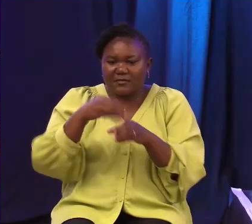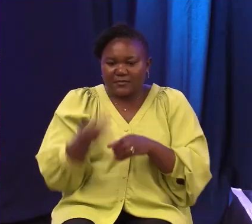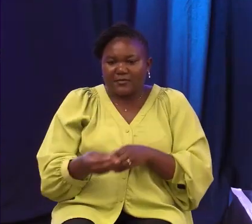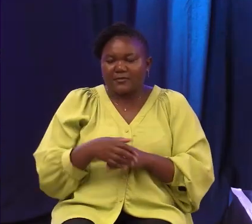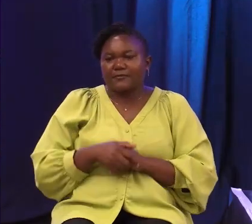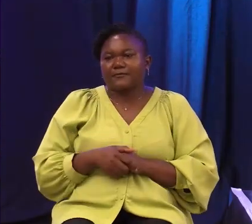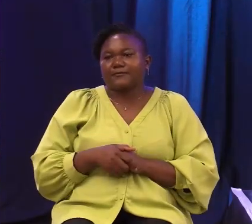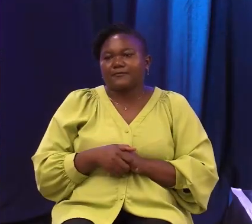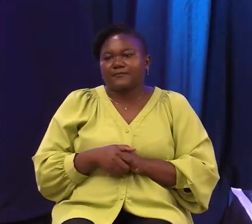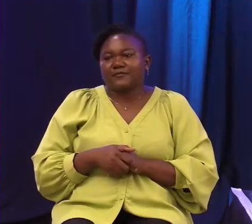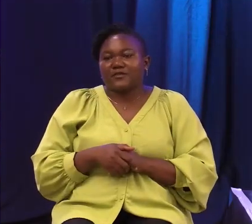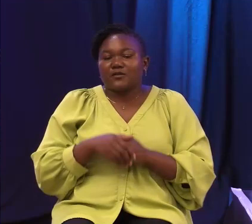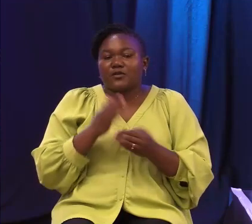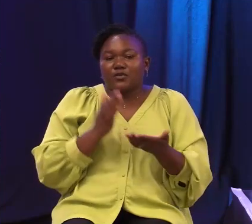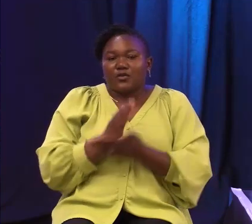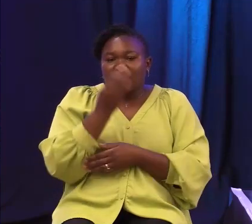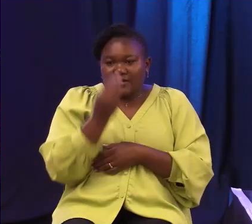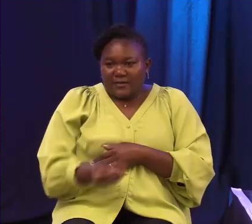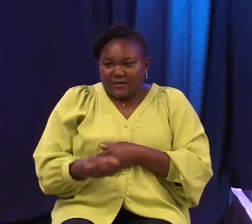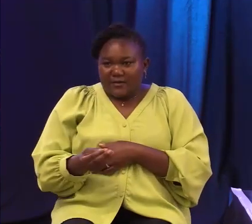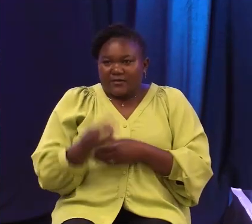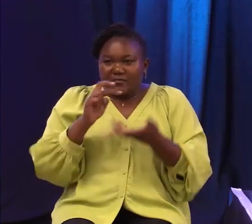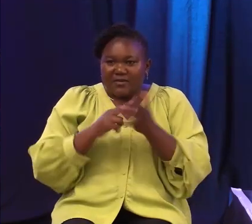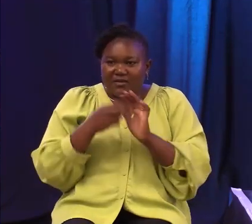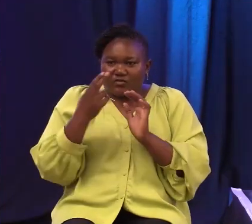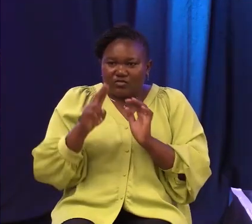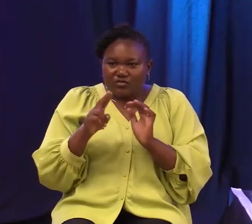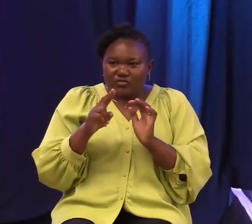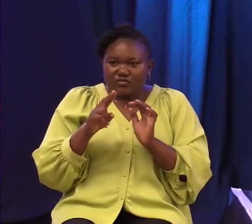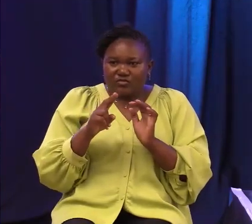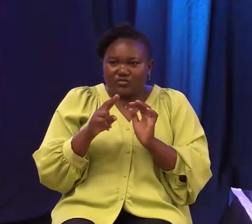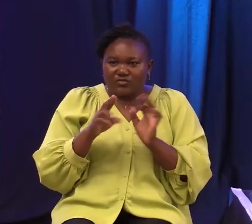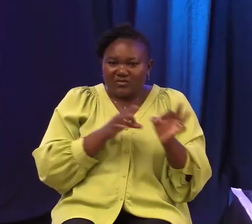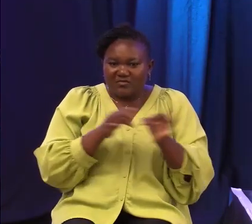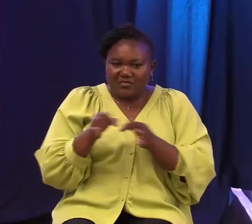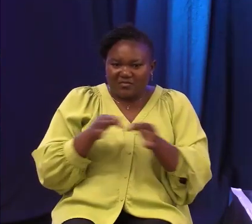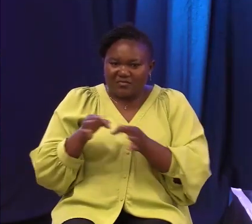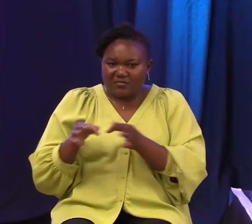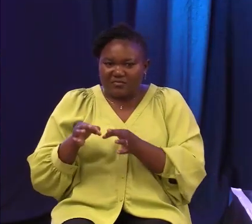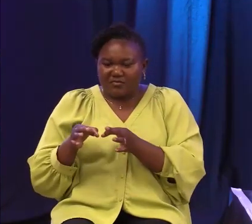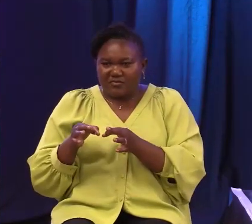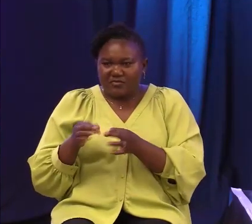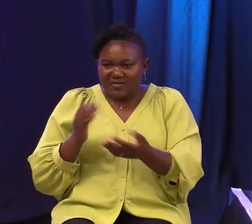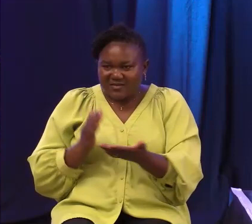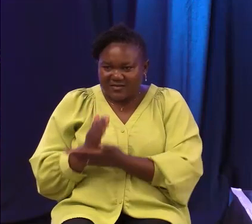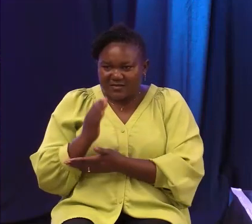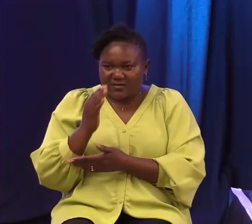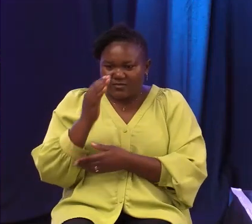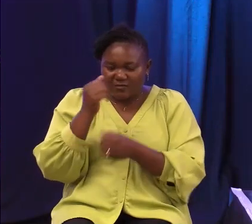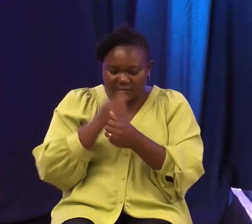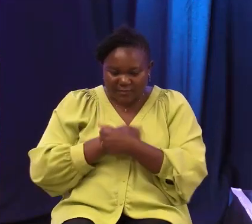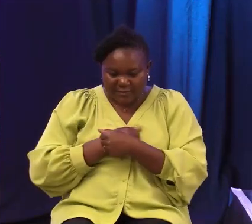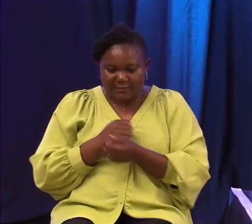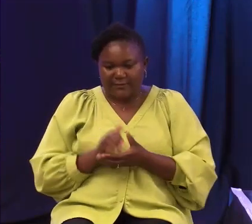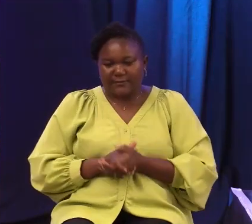is, the right of children does not translate automatically to the rights of the parents.